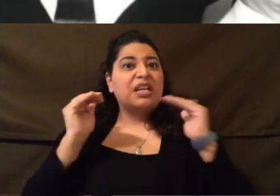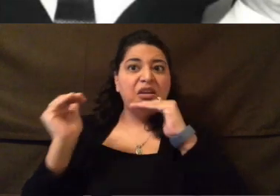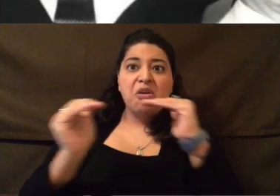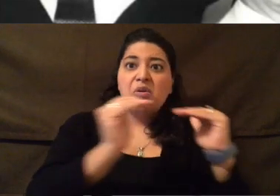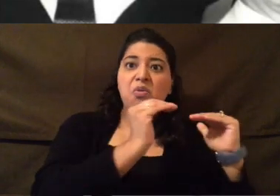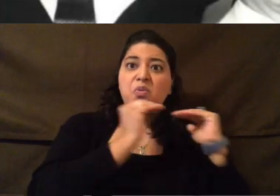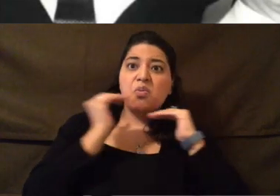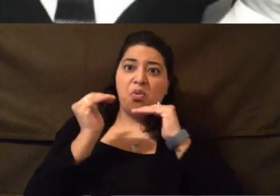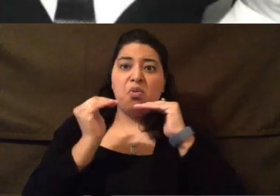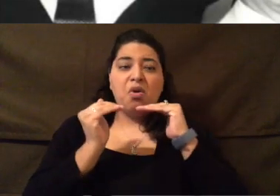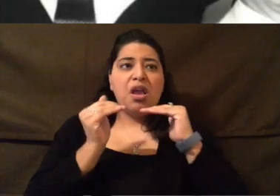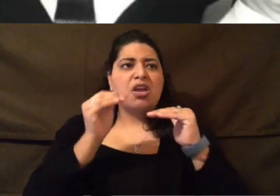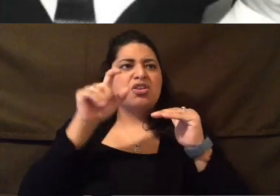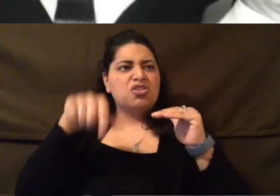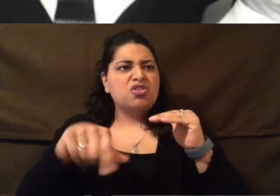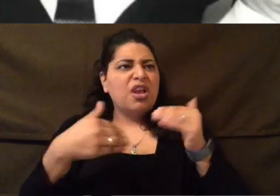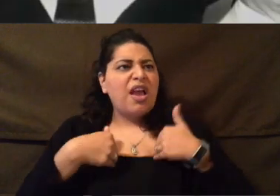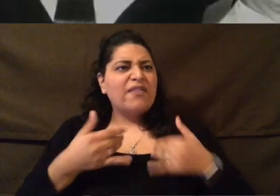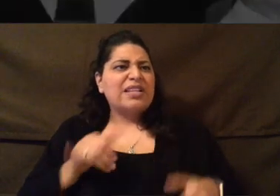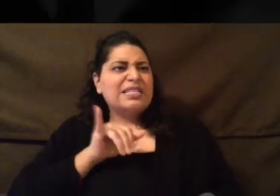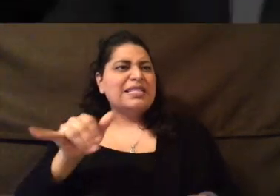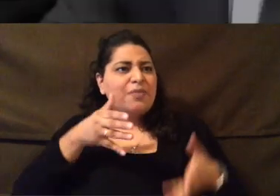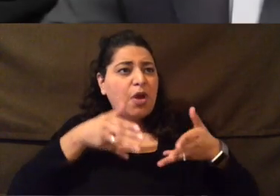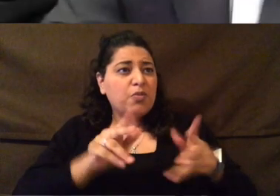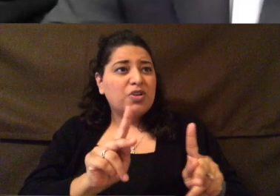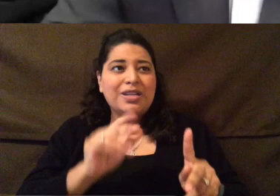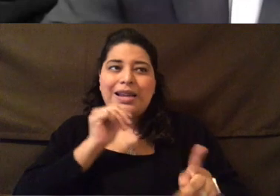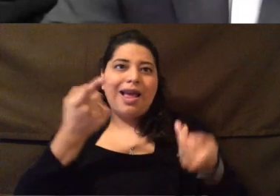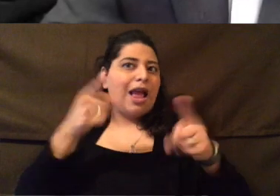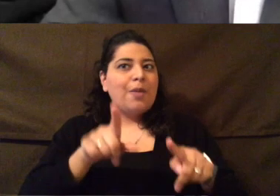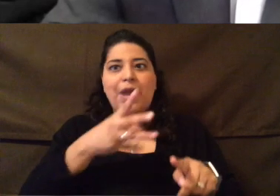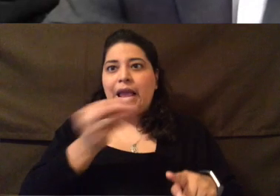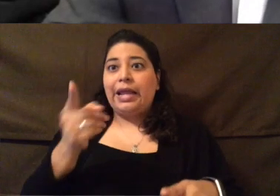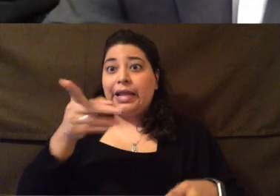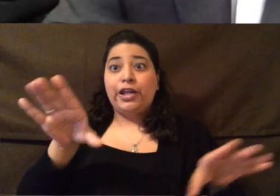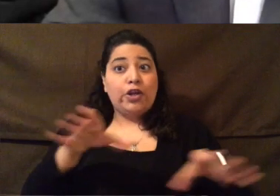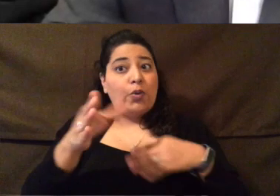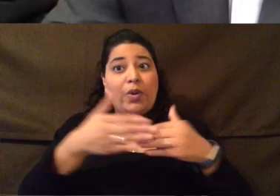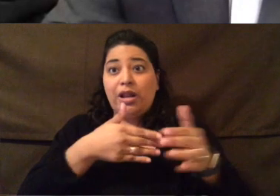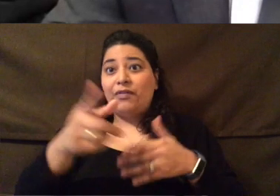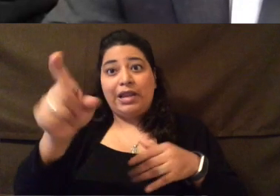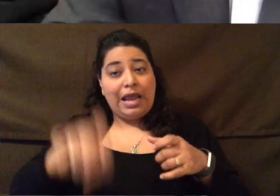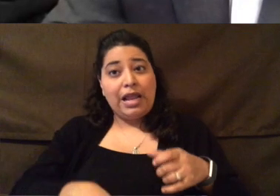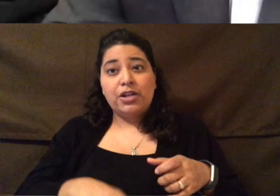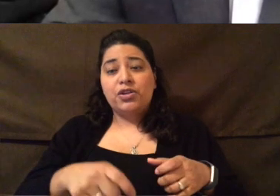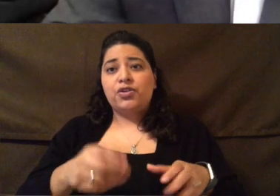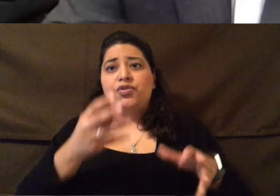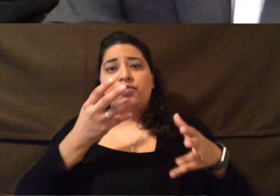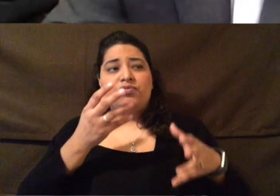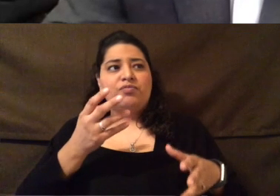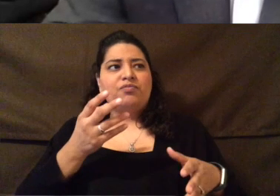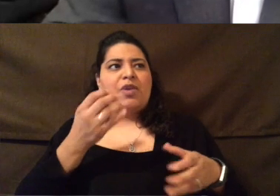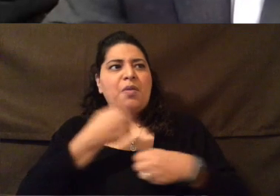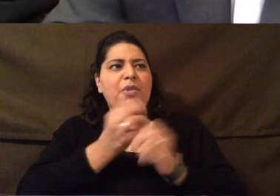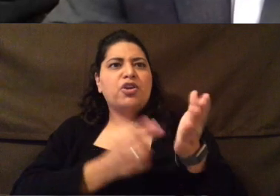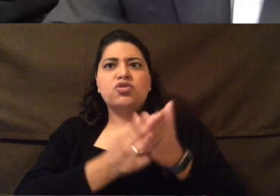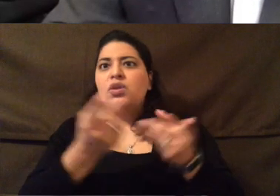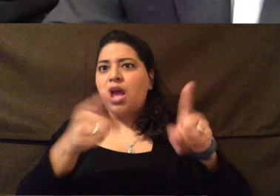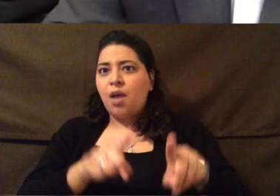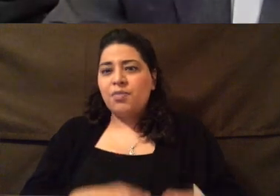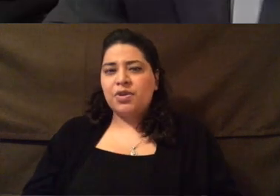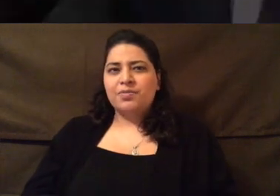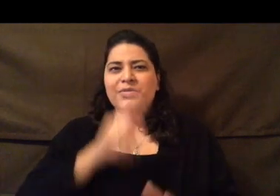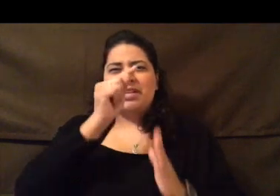everyone should be treated with equal rights and everyone should have the same opportunity. And it wasn't happening, and he did whatever he needed to do to see that it did